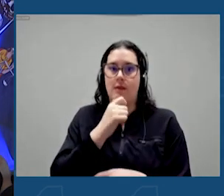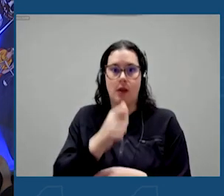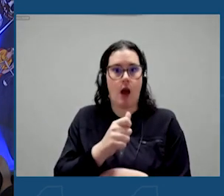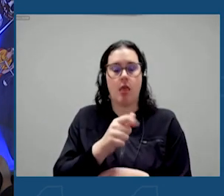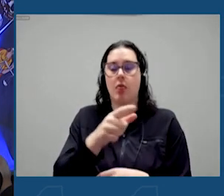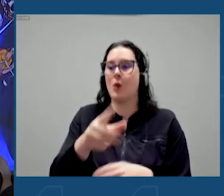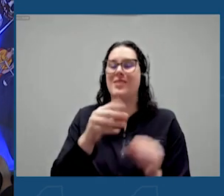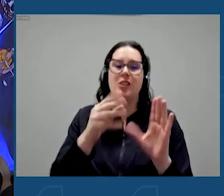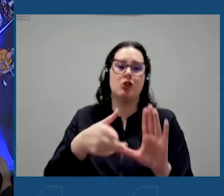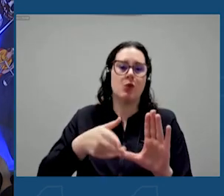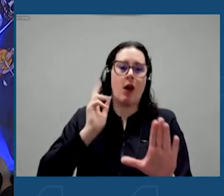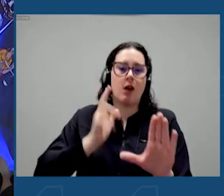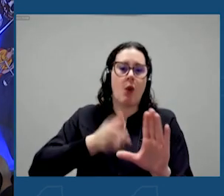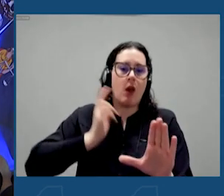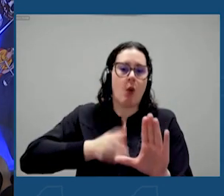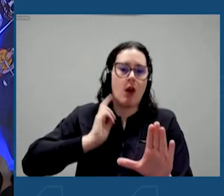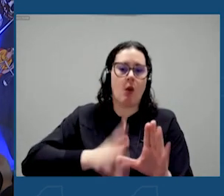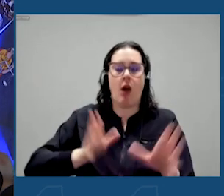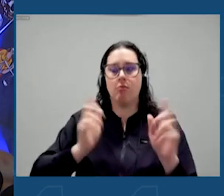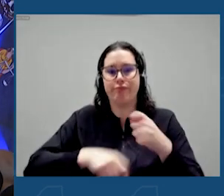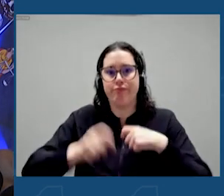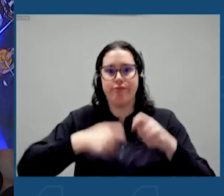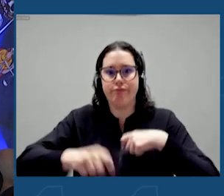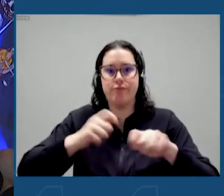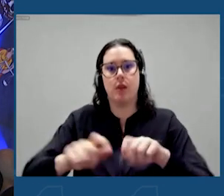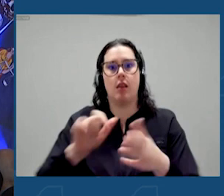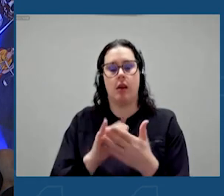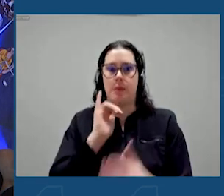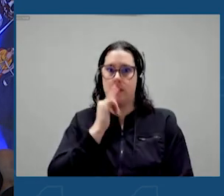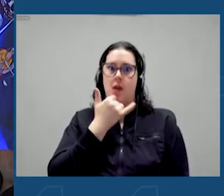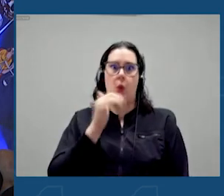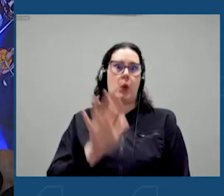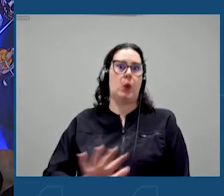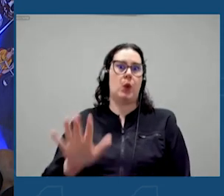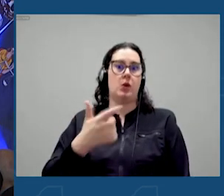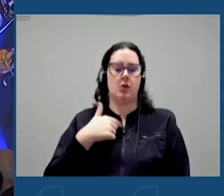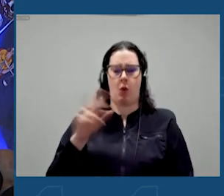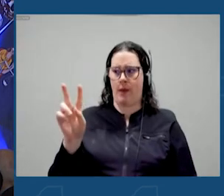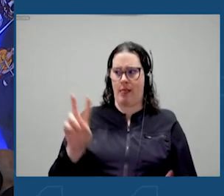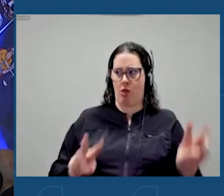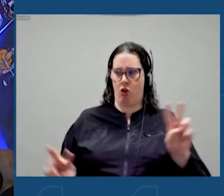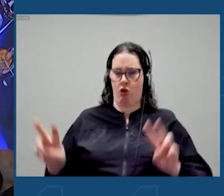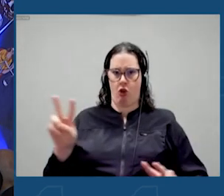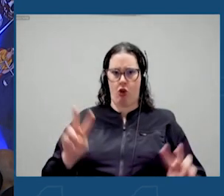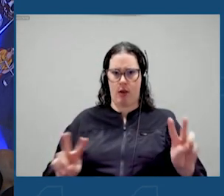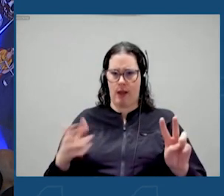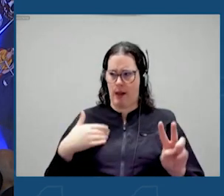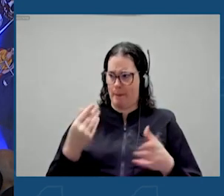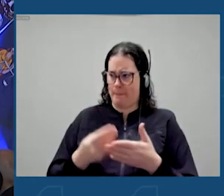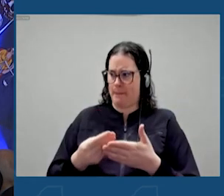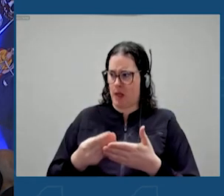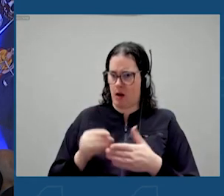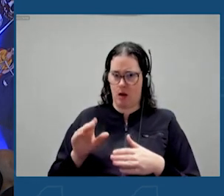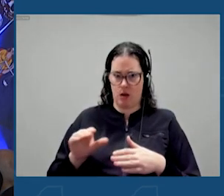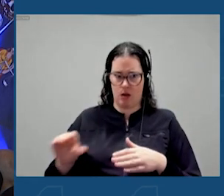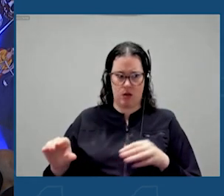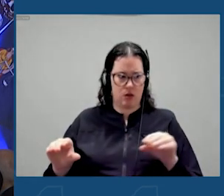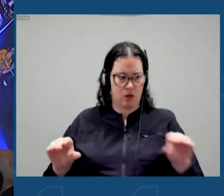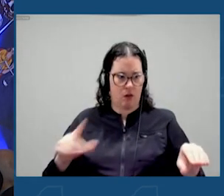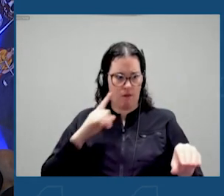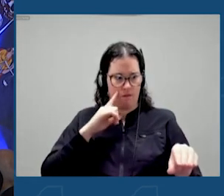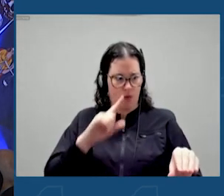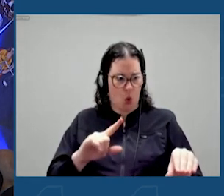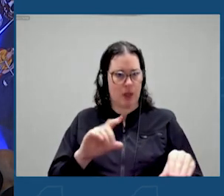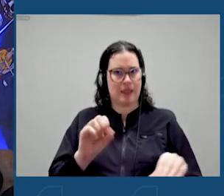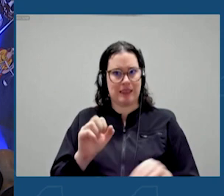was a big mistake. And so as we look at the different rivers that's going to feed our sea of prosperity, we have to